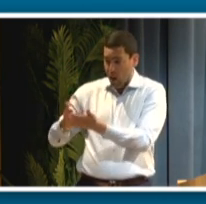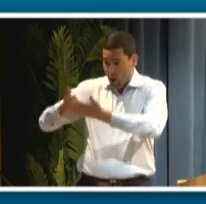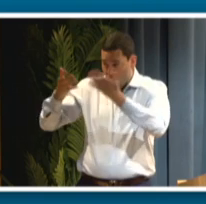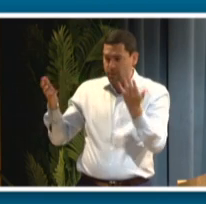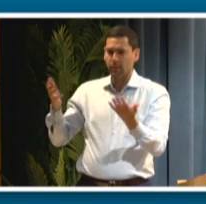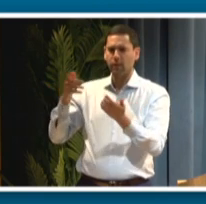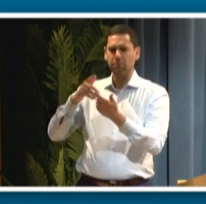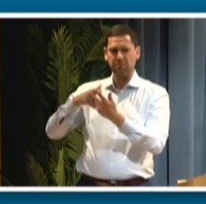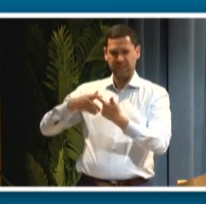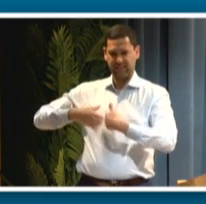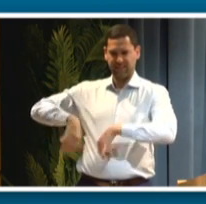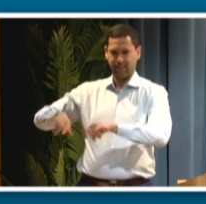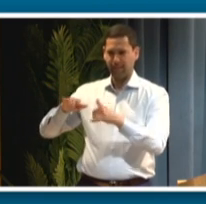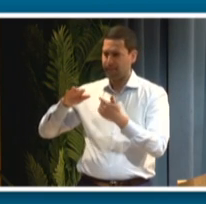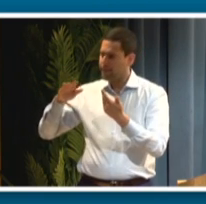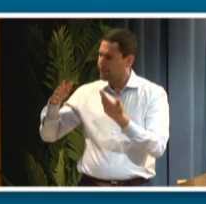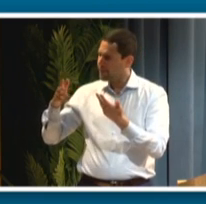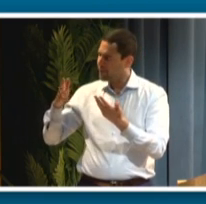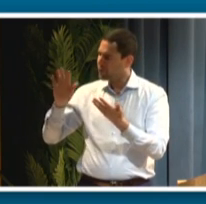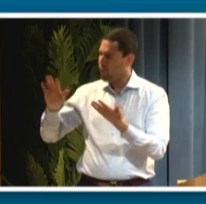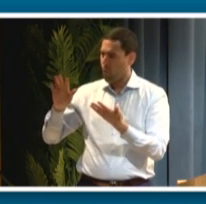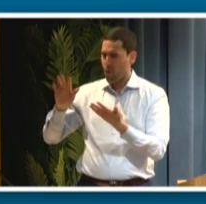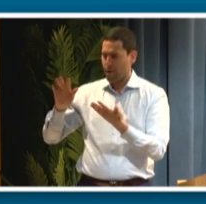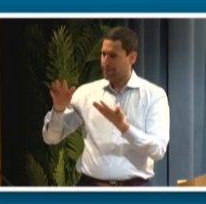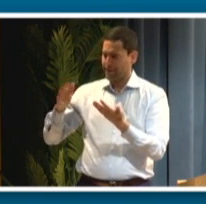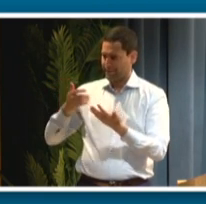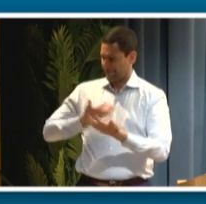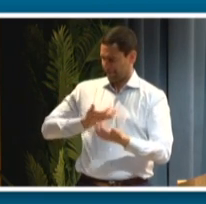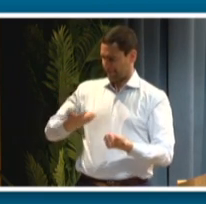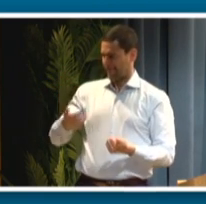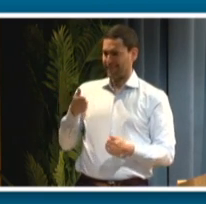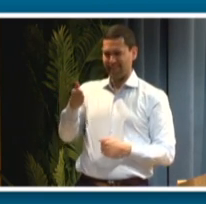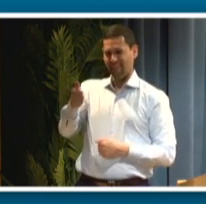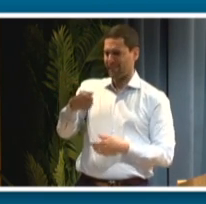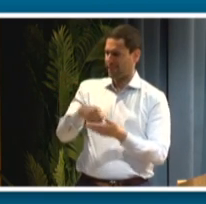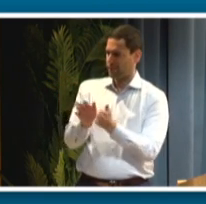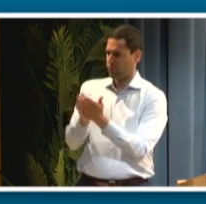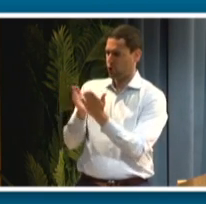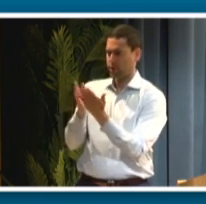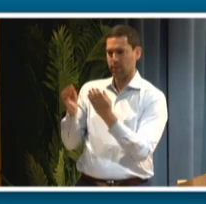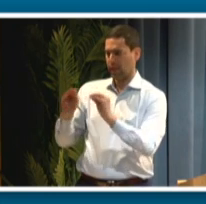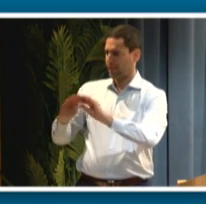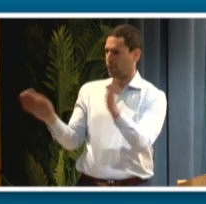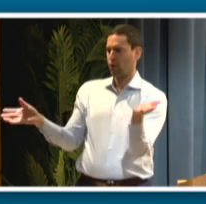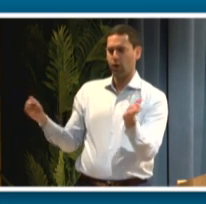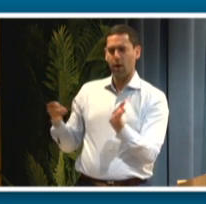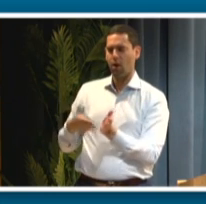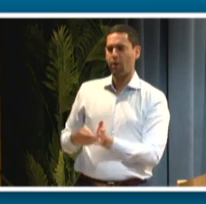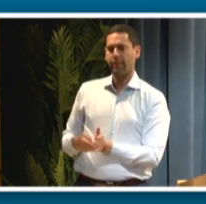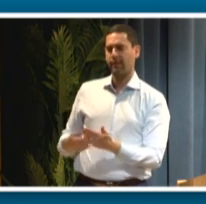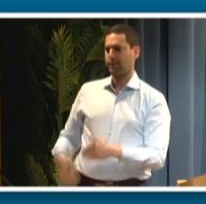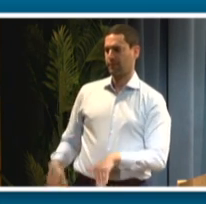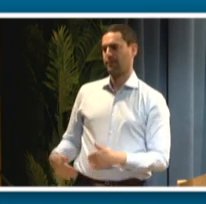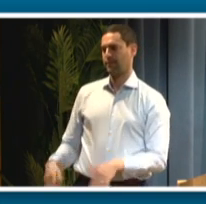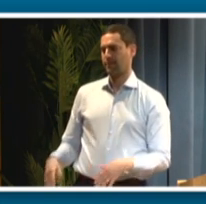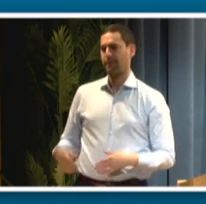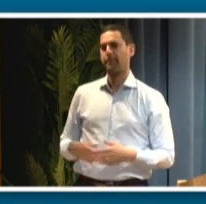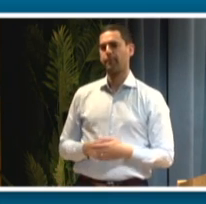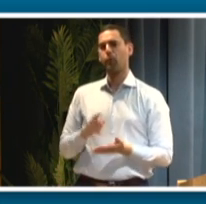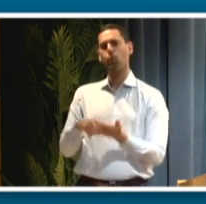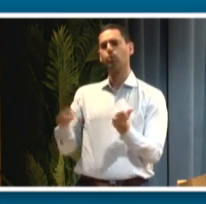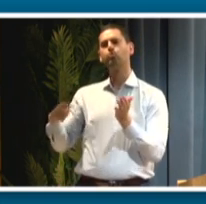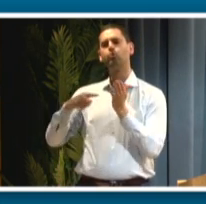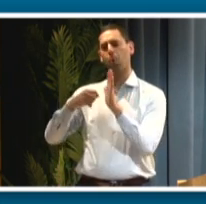intimacy in your books is so authentic. Mm. I think that what you have been able to do through your work is tap